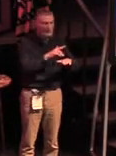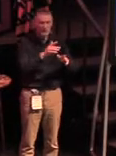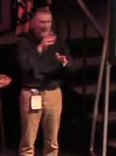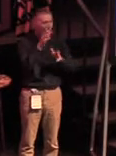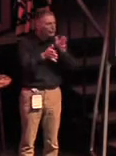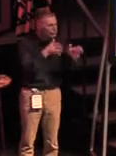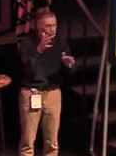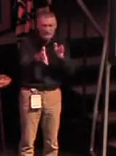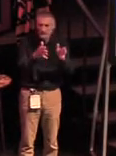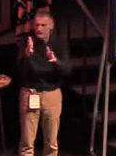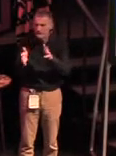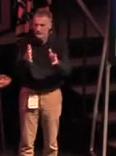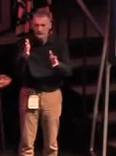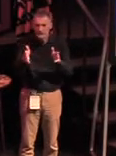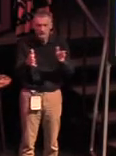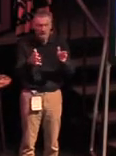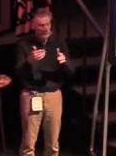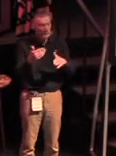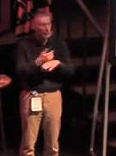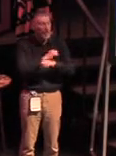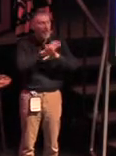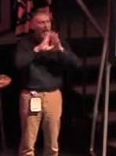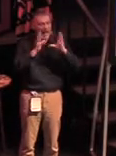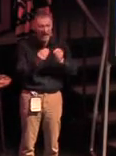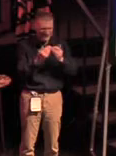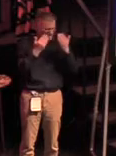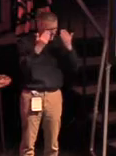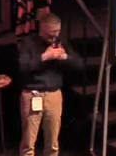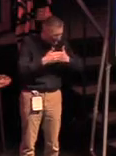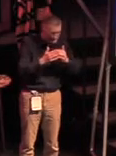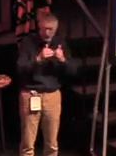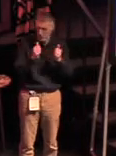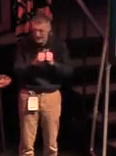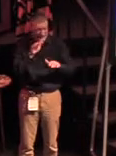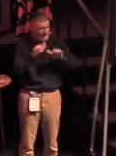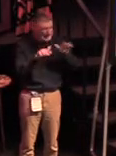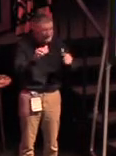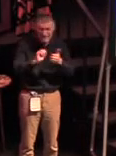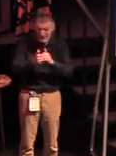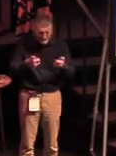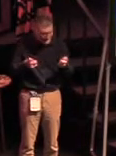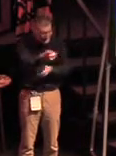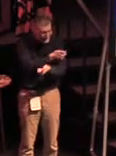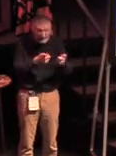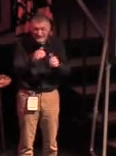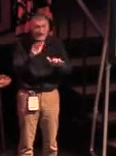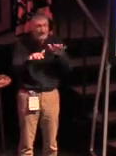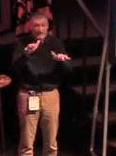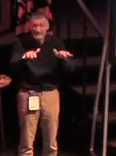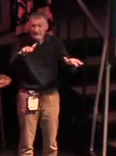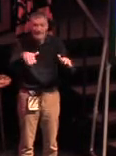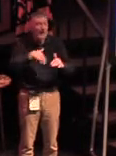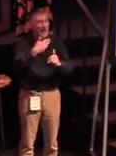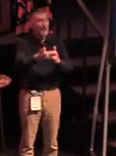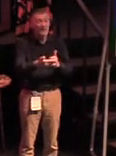outreach. I did everything I could. I worked evenings and weekends. I spoke to friends. I texted people. I did everything I could. And I ended